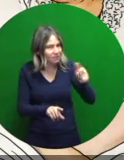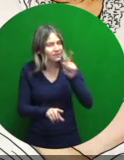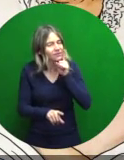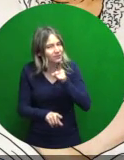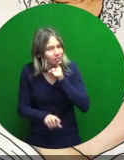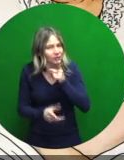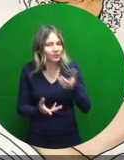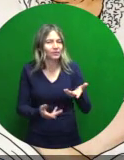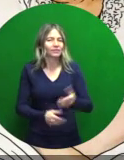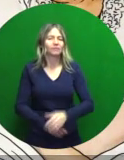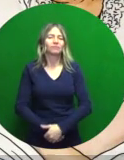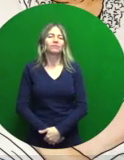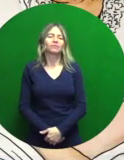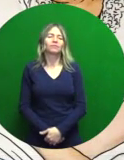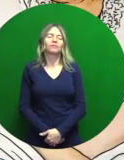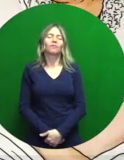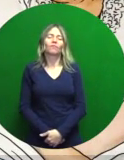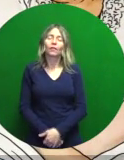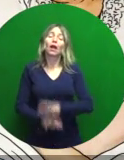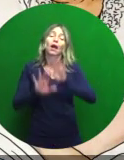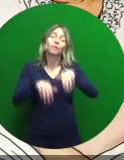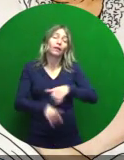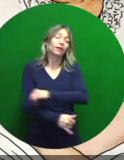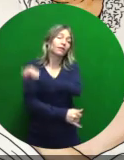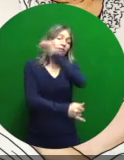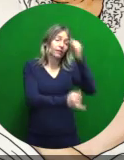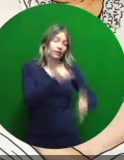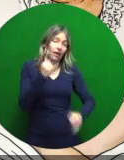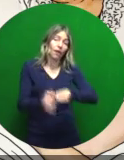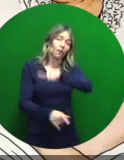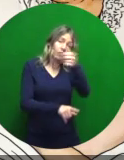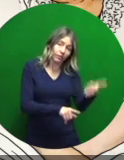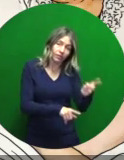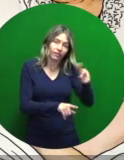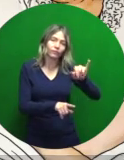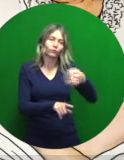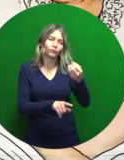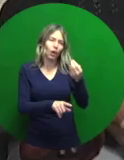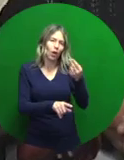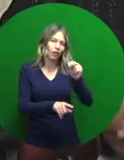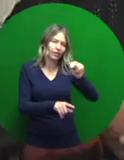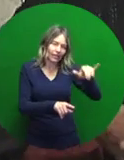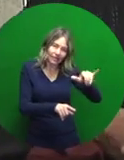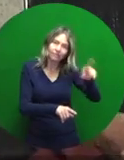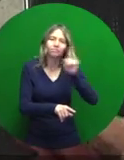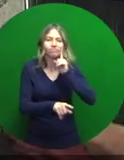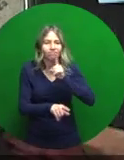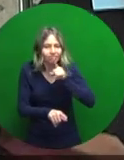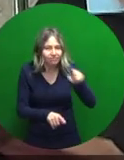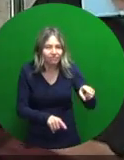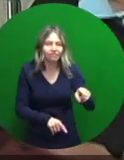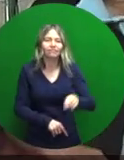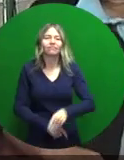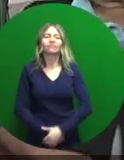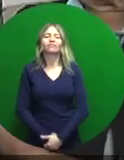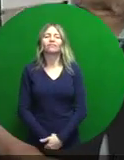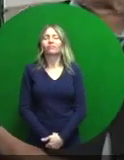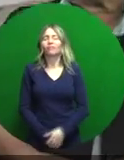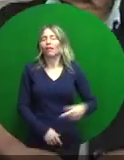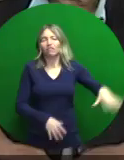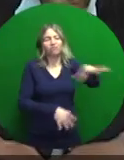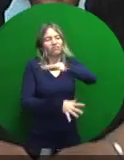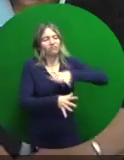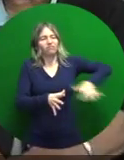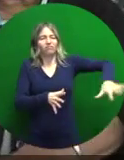then Johnny. They were in a famine area, and they were like very hungry all the time,